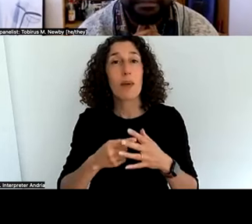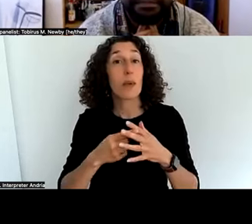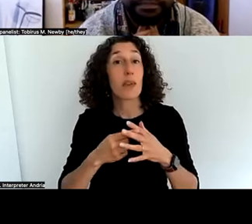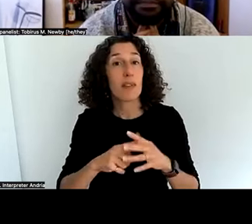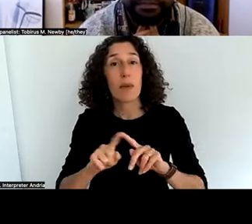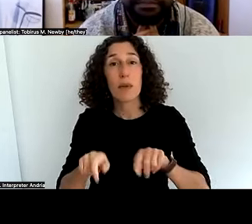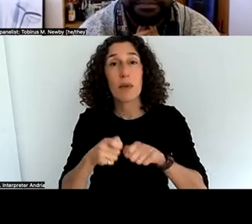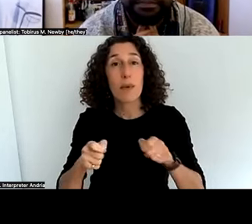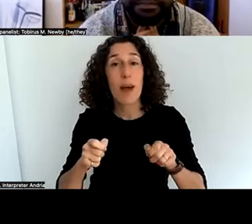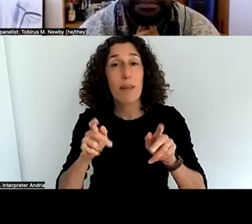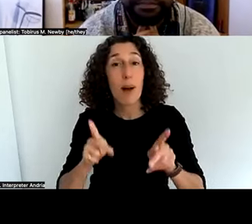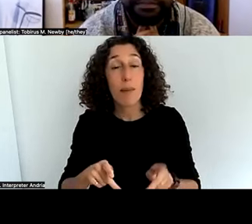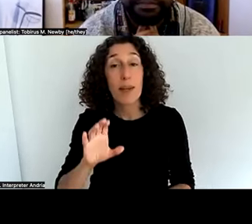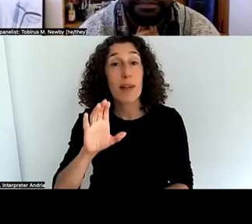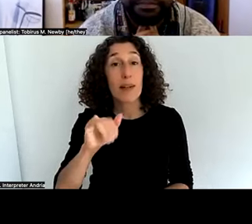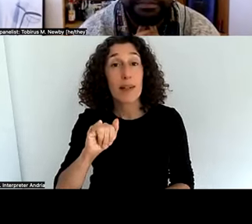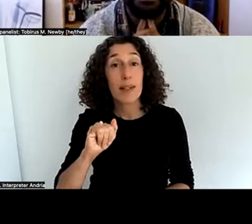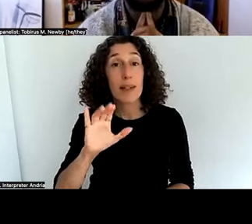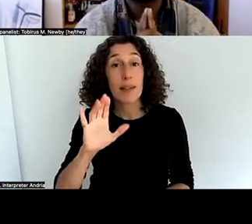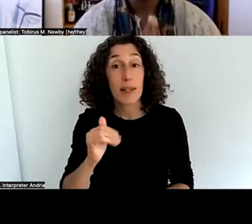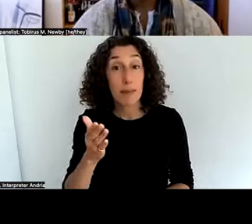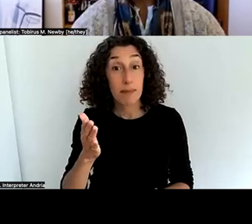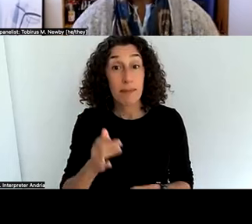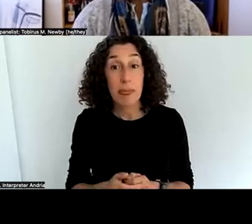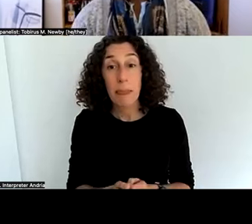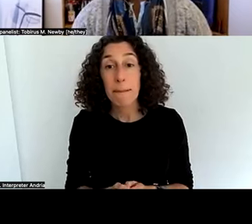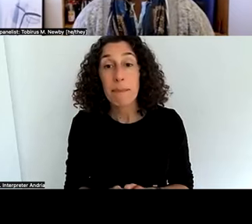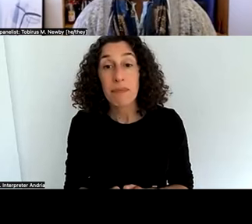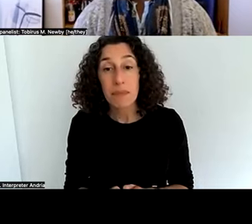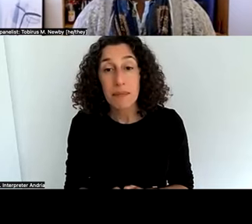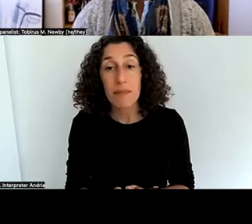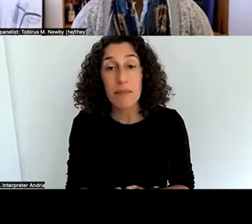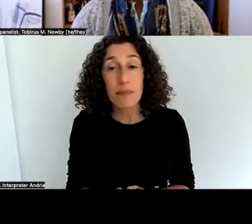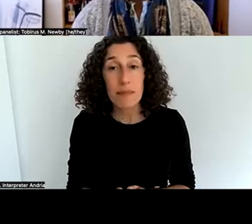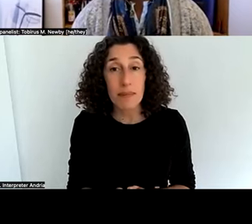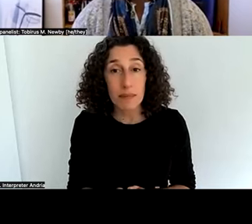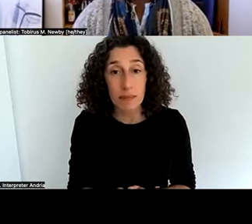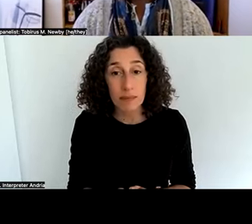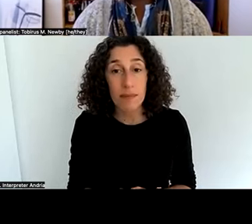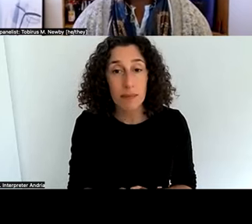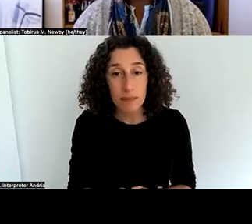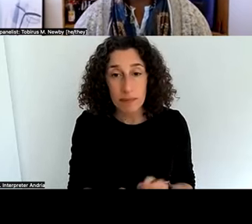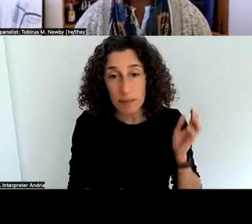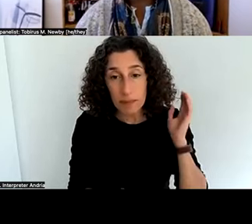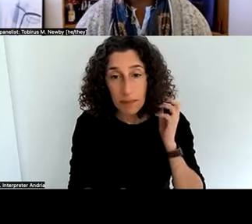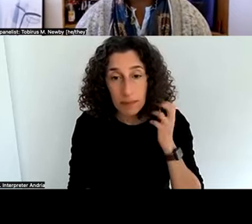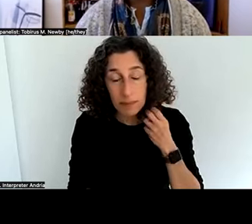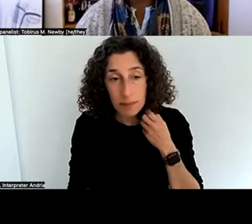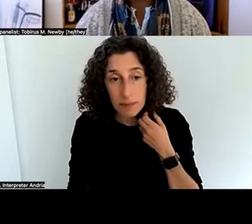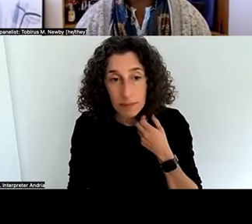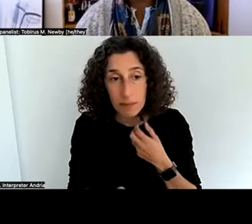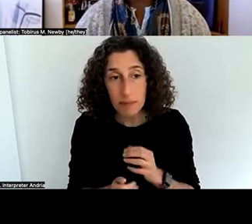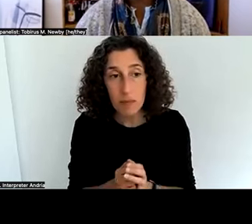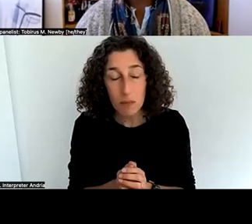Yeah, so much that's coming up for me. It's like, we need to have this conversation more.